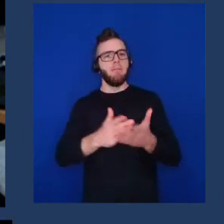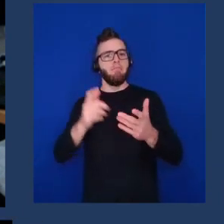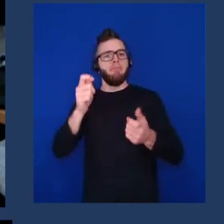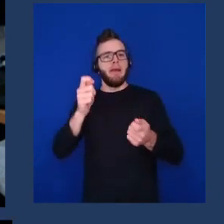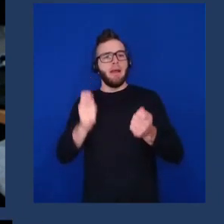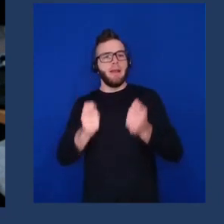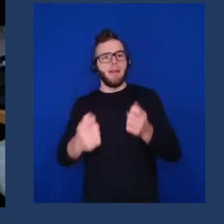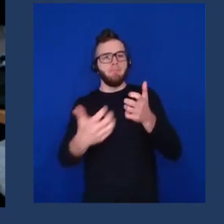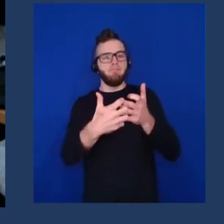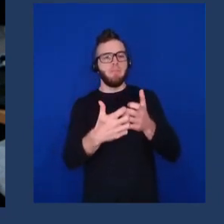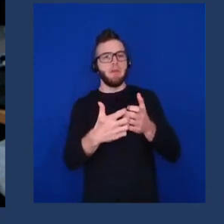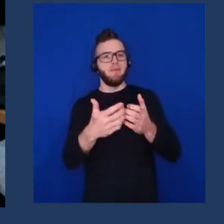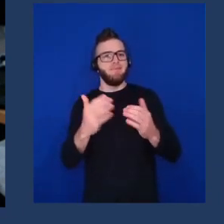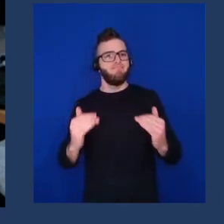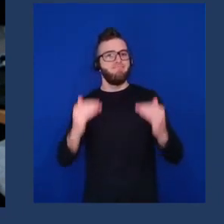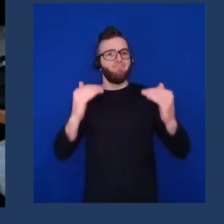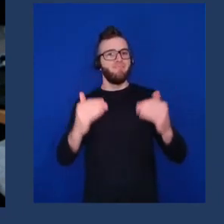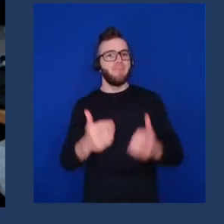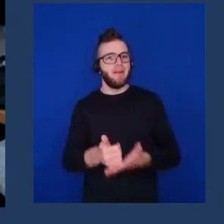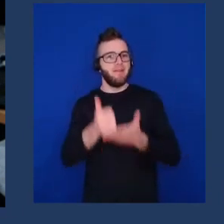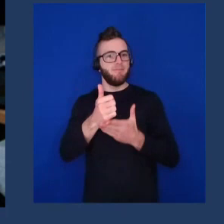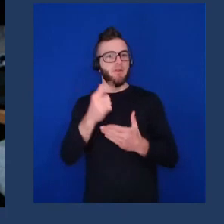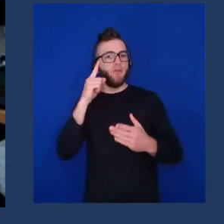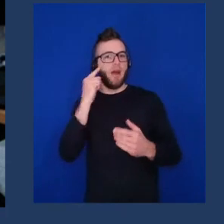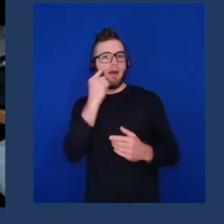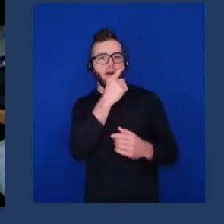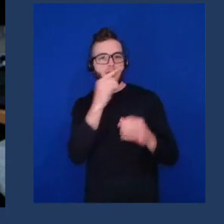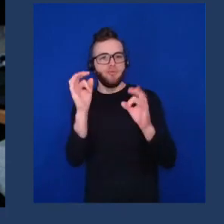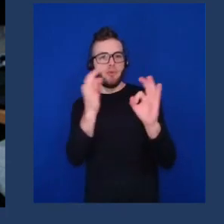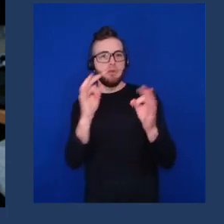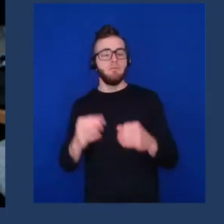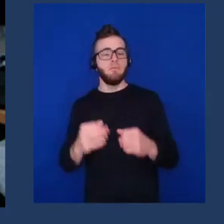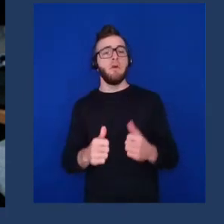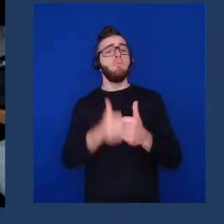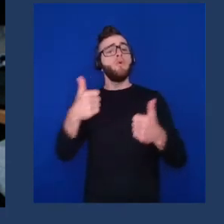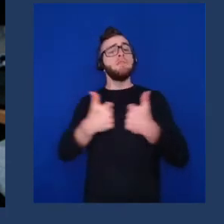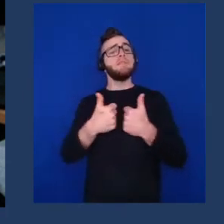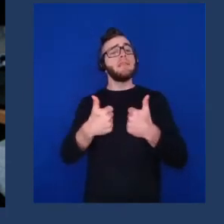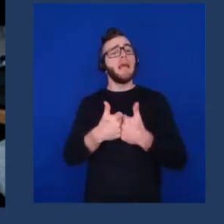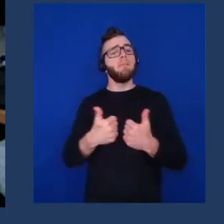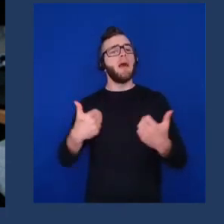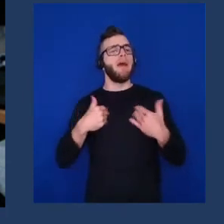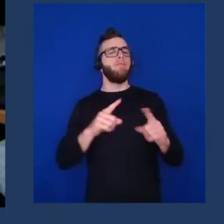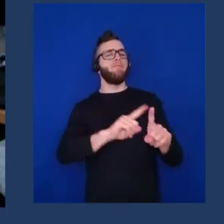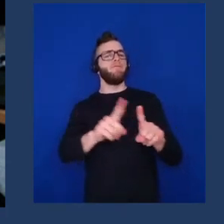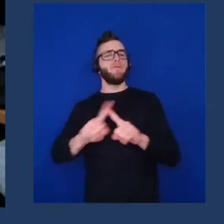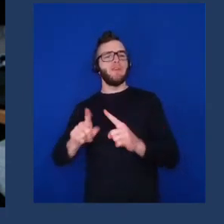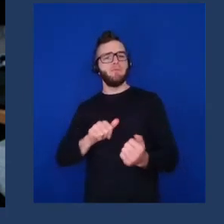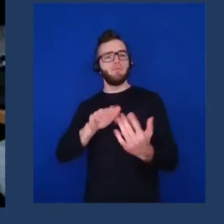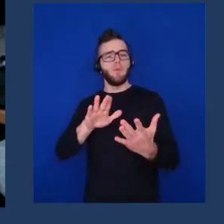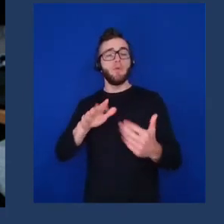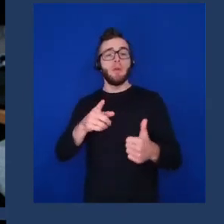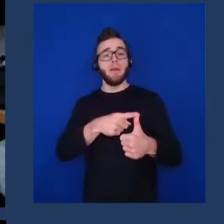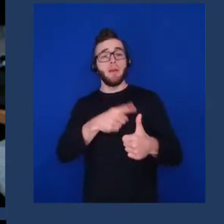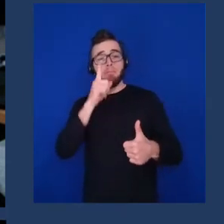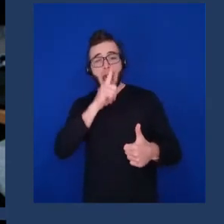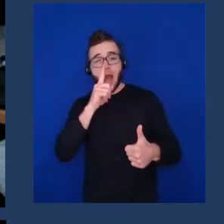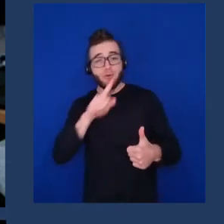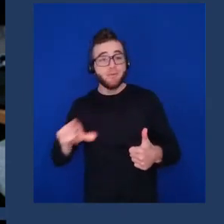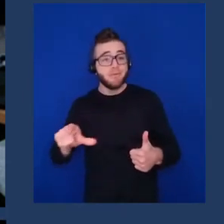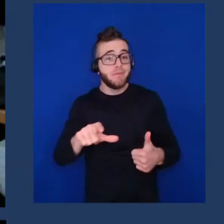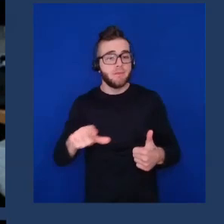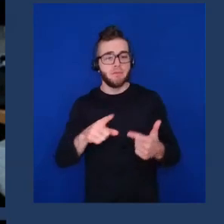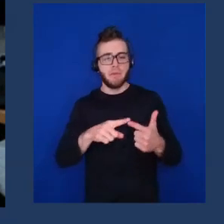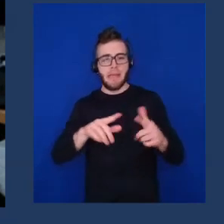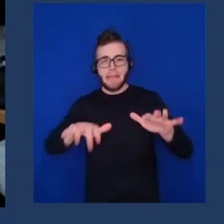games, once you have the game itself, you just decide, do you want to use mouse, keyboard, joystick, and then eye tracking is just yet another input. I think the